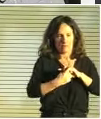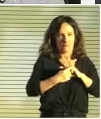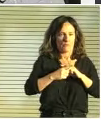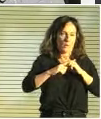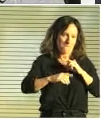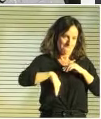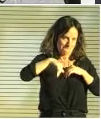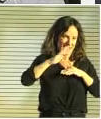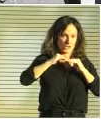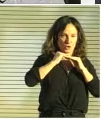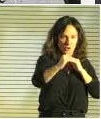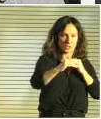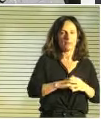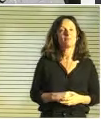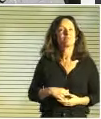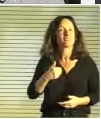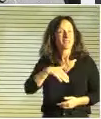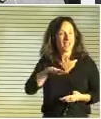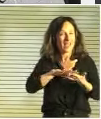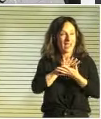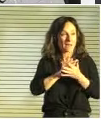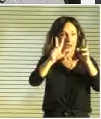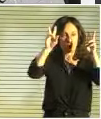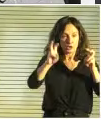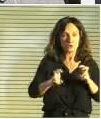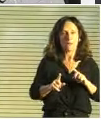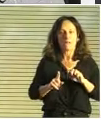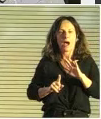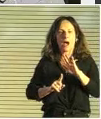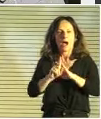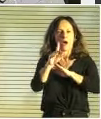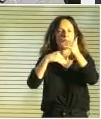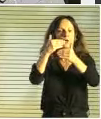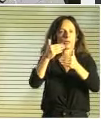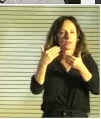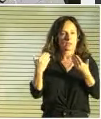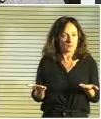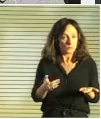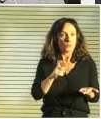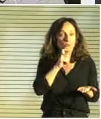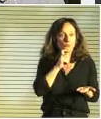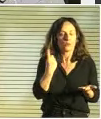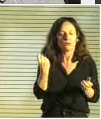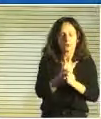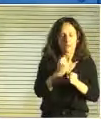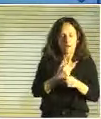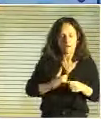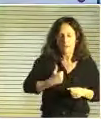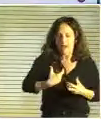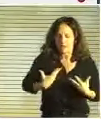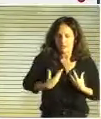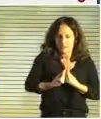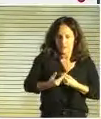to work closer and more in a partnership with our colleagues in the destination. This is quite